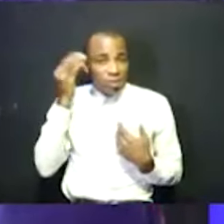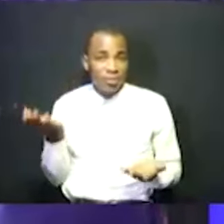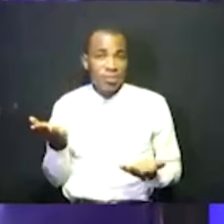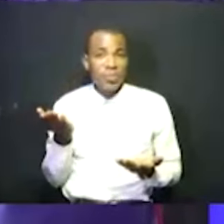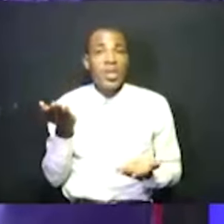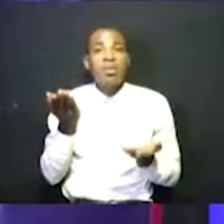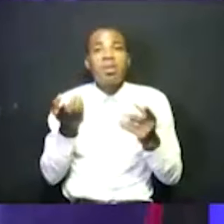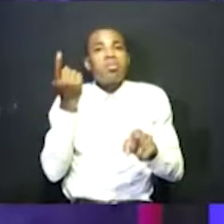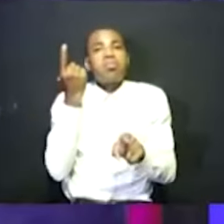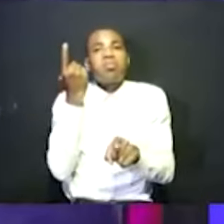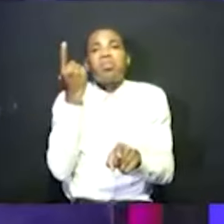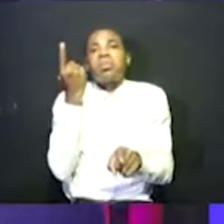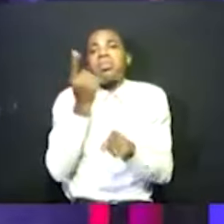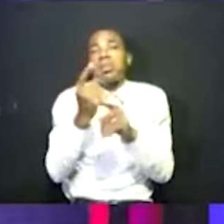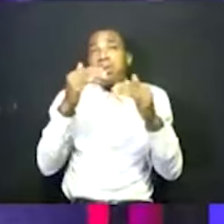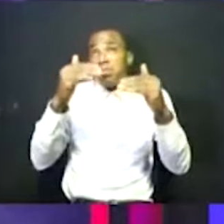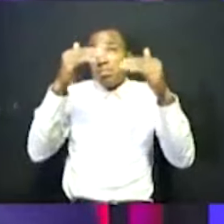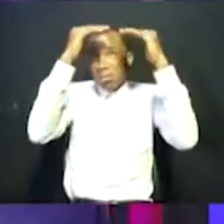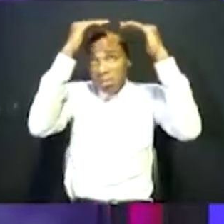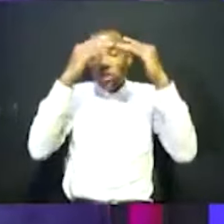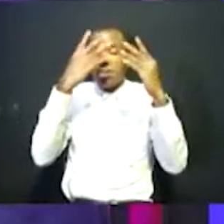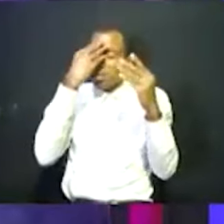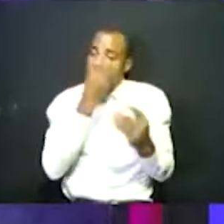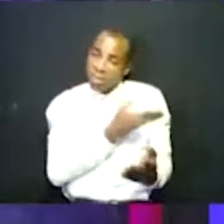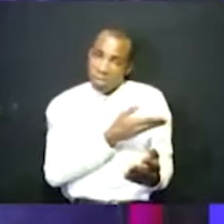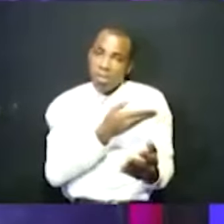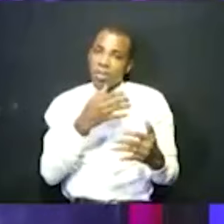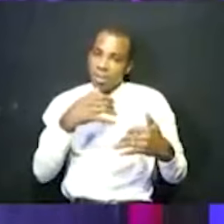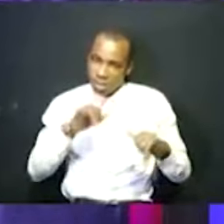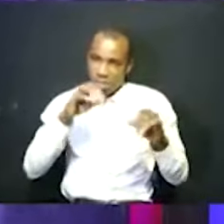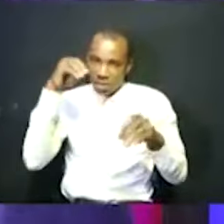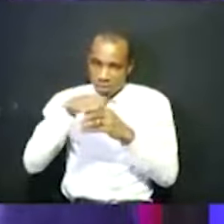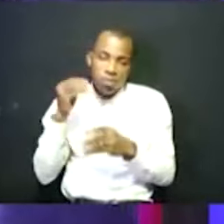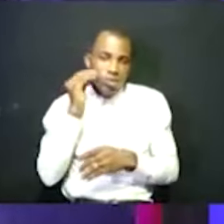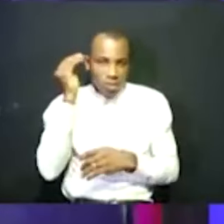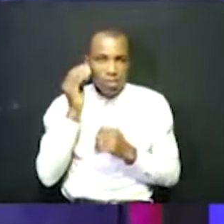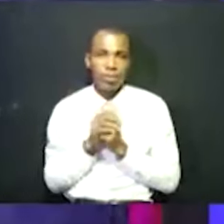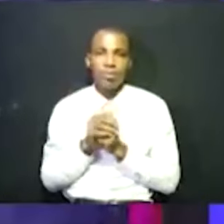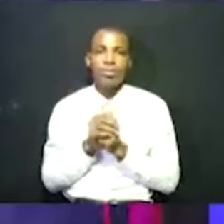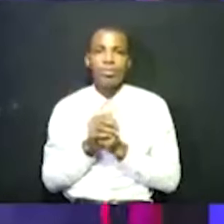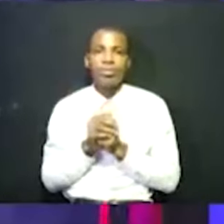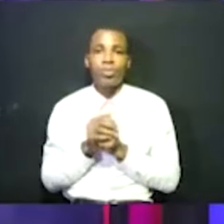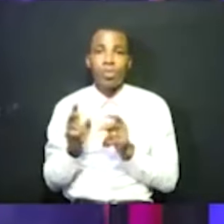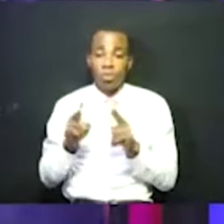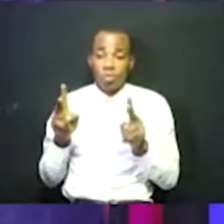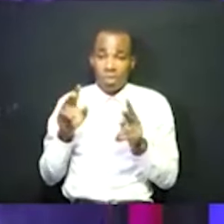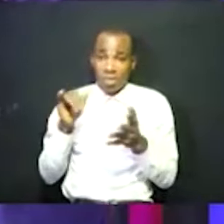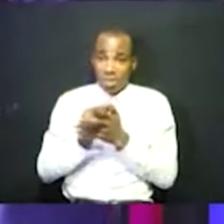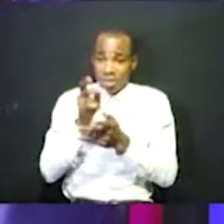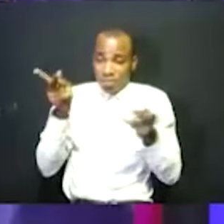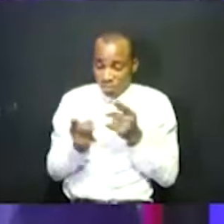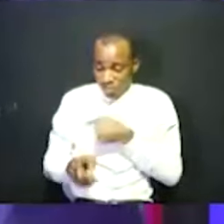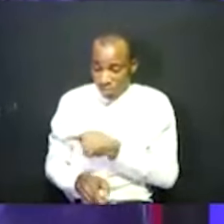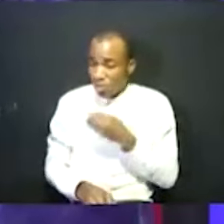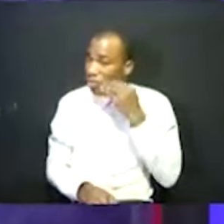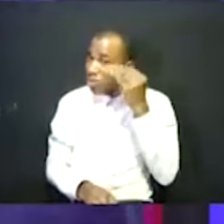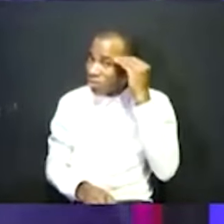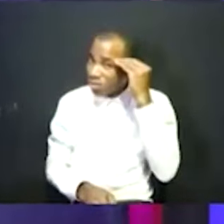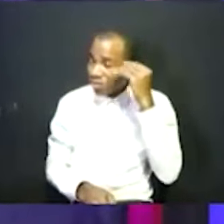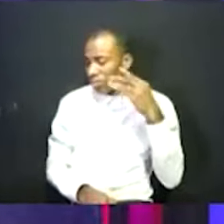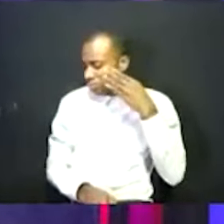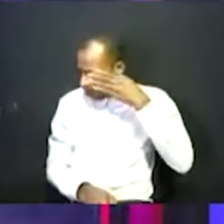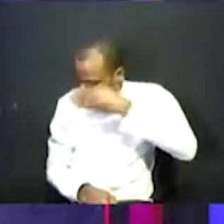a shelter, but it's a home. We have to target that place. And then we